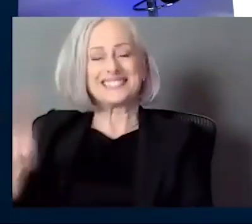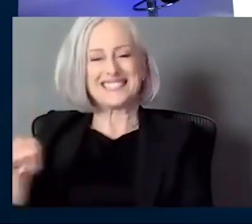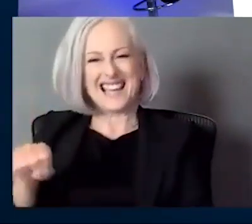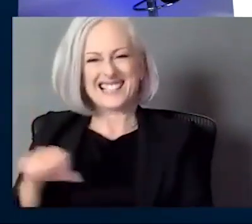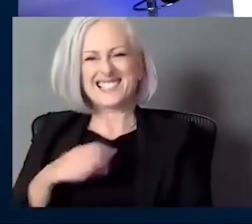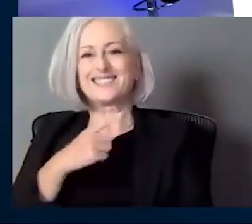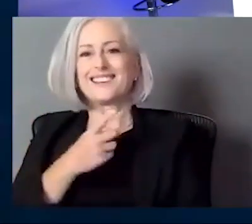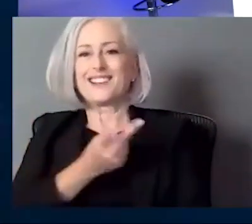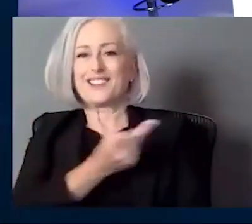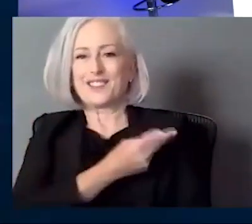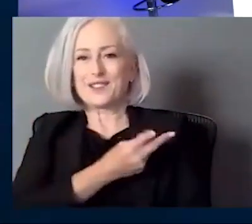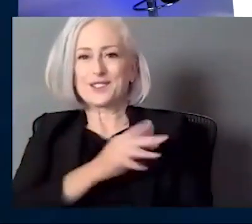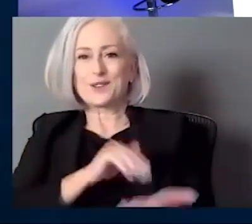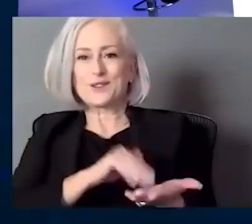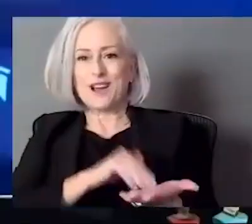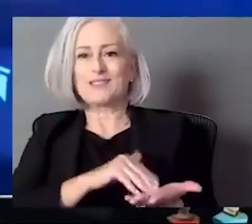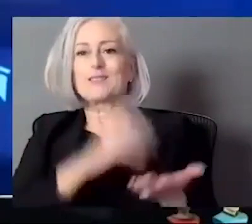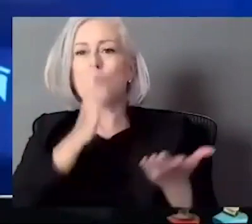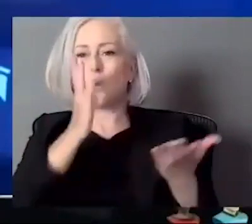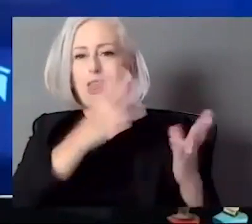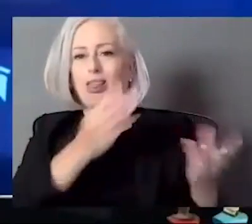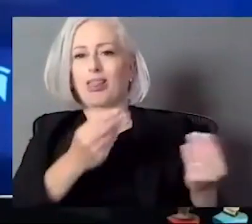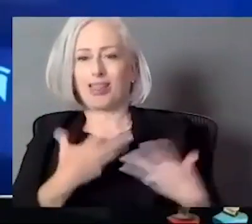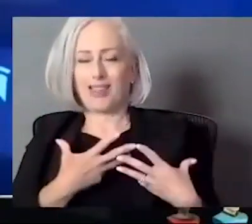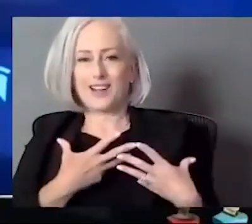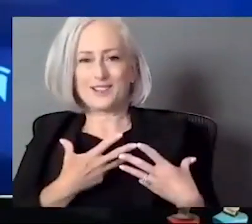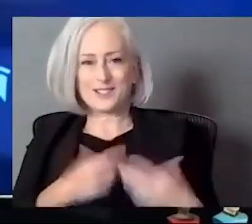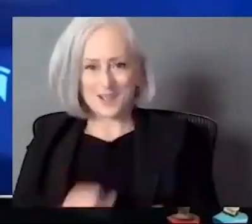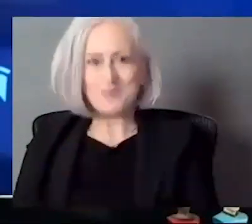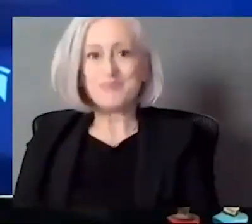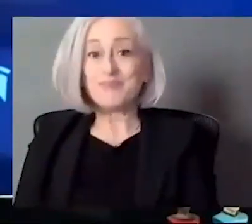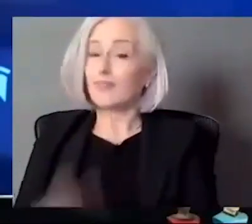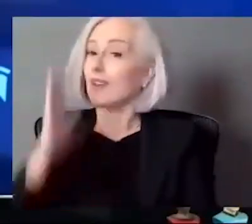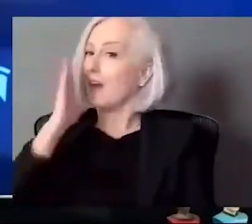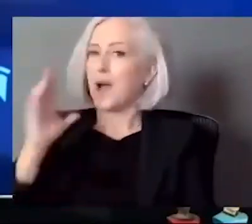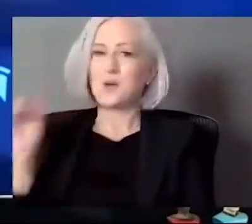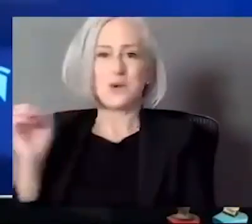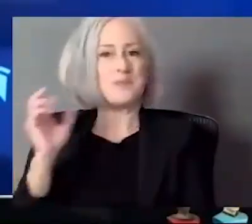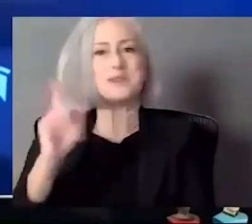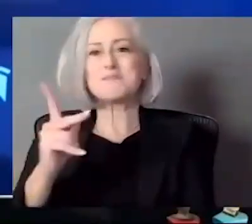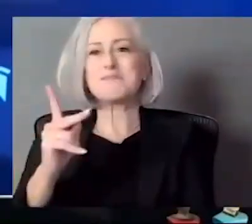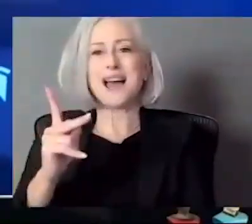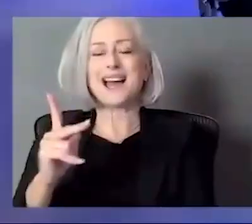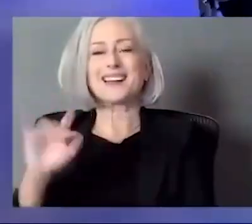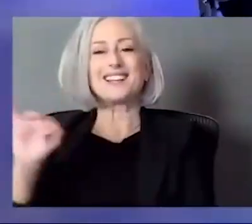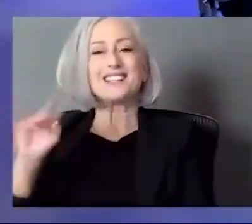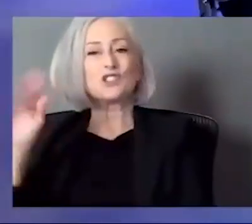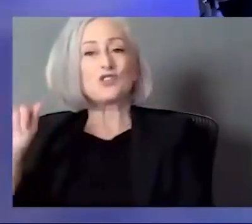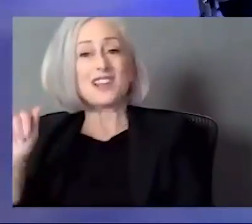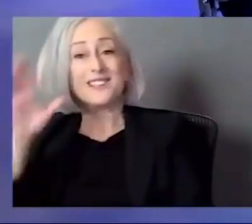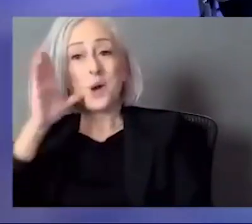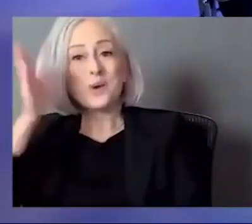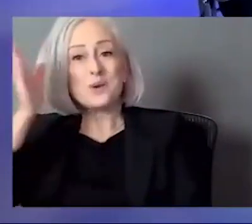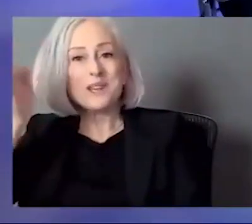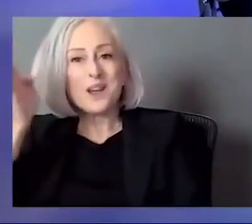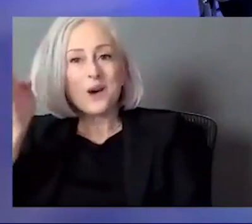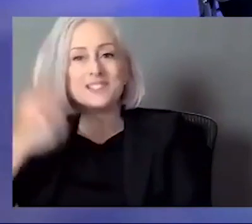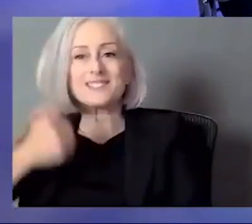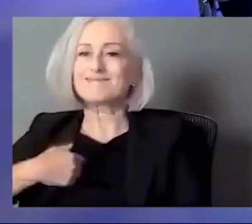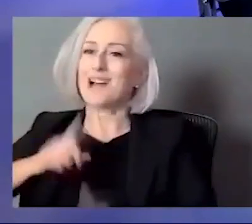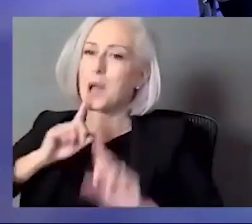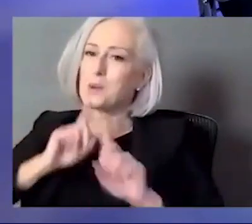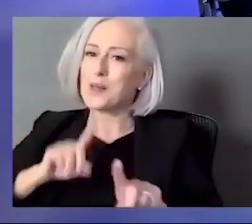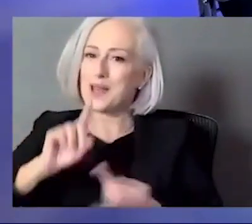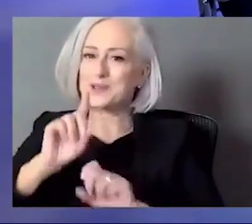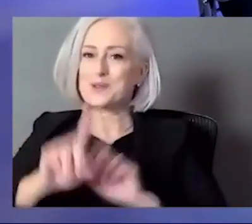tell us. Yeah, well, and we'll be all bar. I'll be right back. Yeah. I mean, if this is here, and Jess is going to be hosting, and I'll be answering questions. Yep. Which I've got to say, in